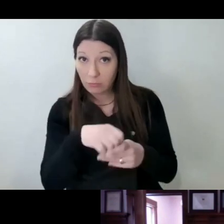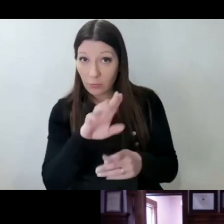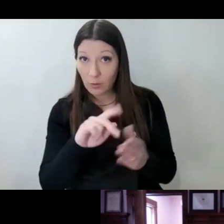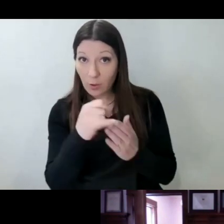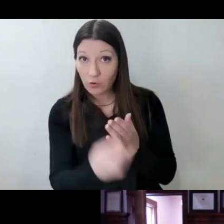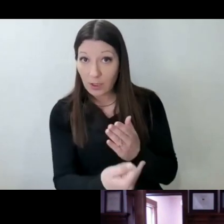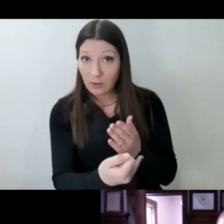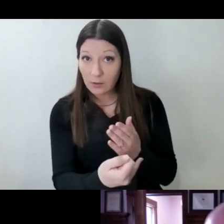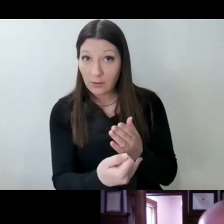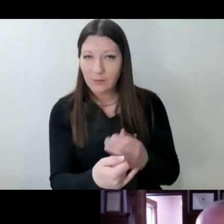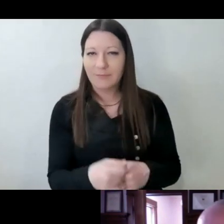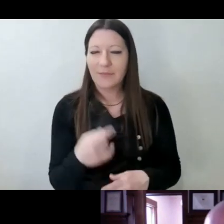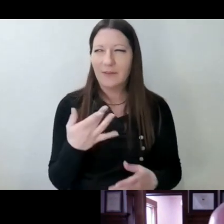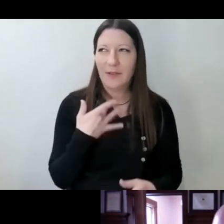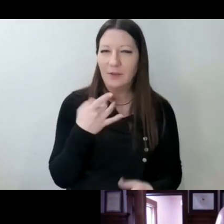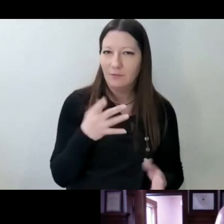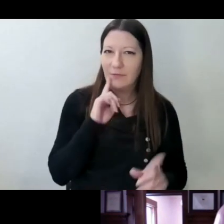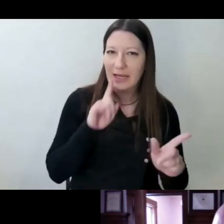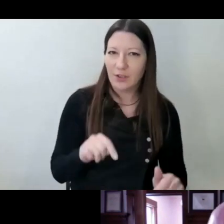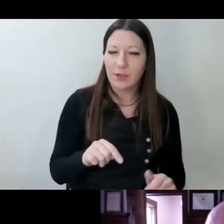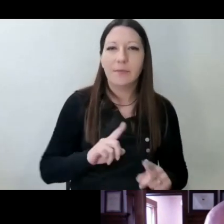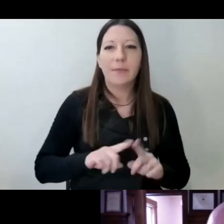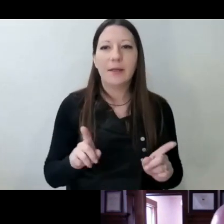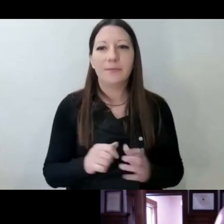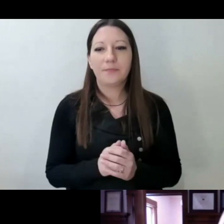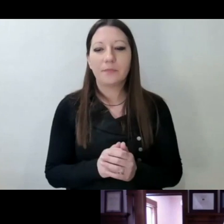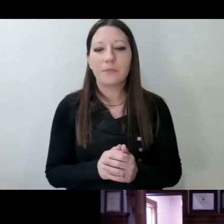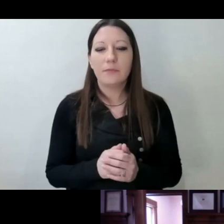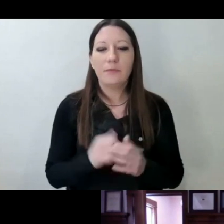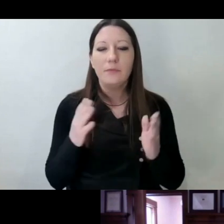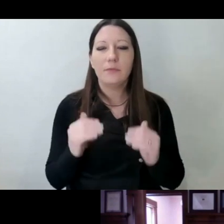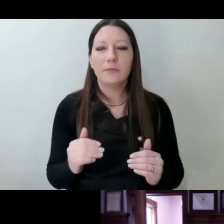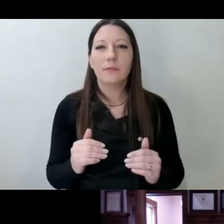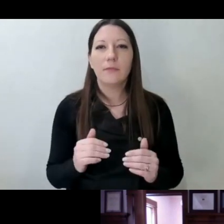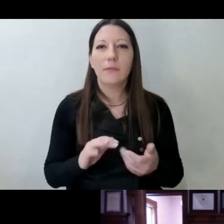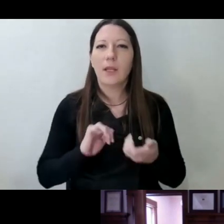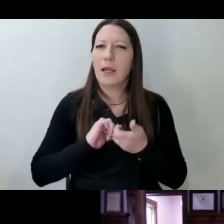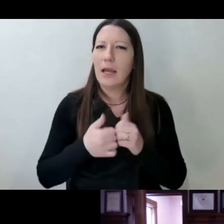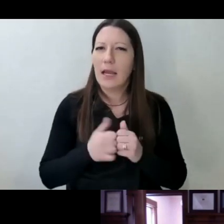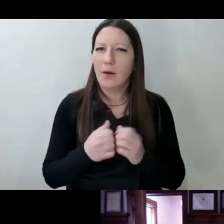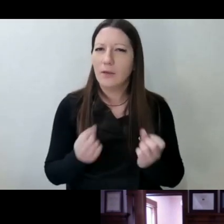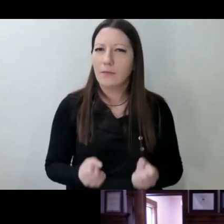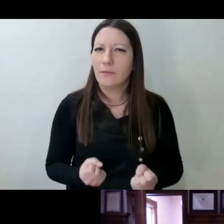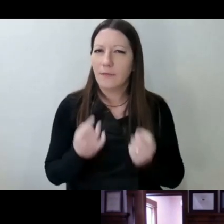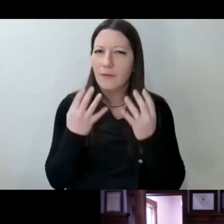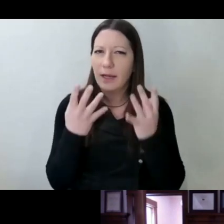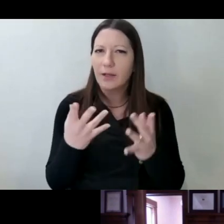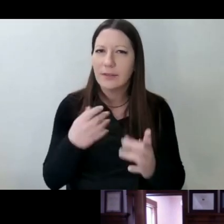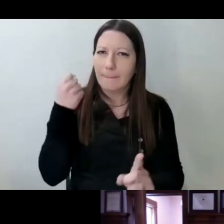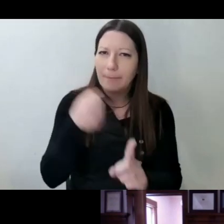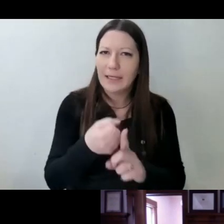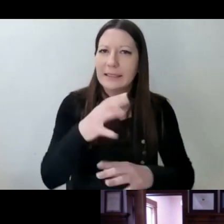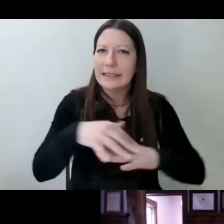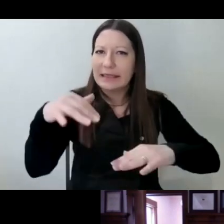think you've answered that. But how have fires impacted the Indigenous communities of the area, and has the impact on